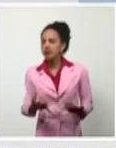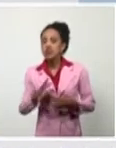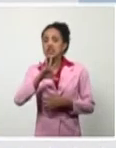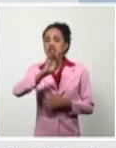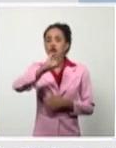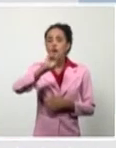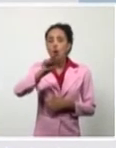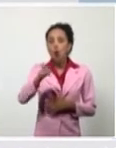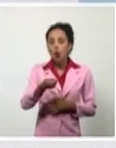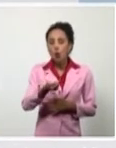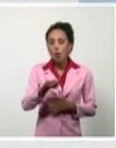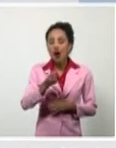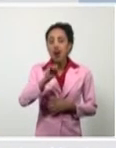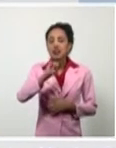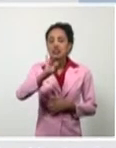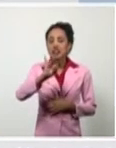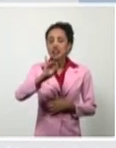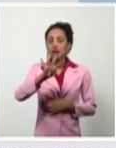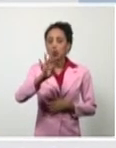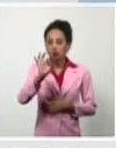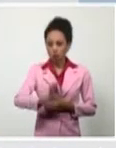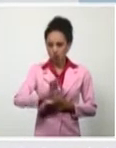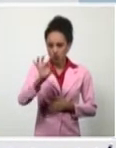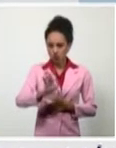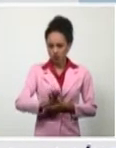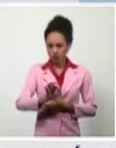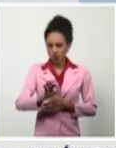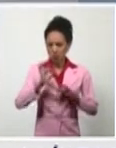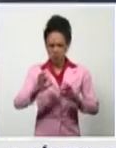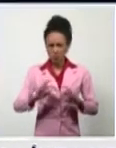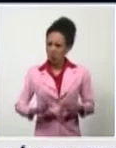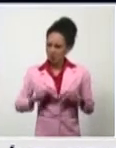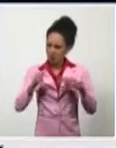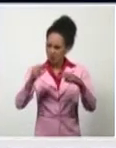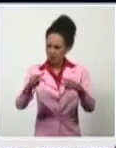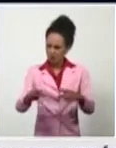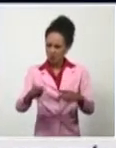for a lethality of 5.74%.